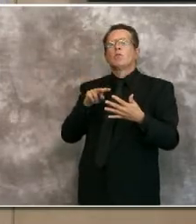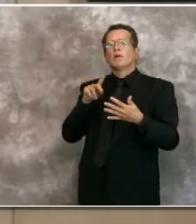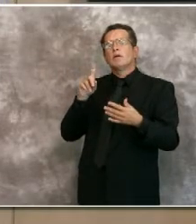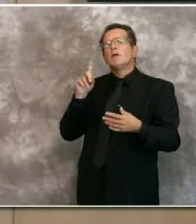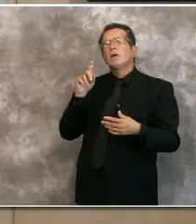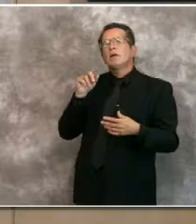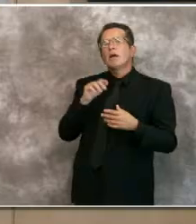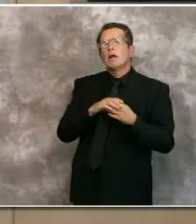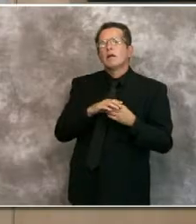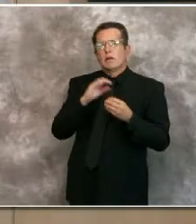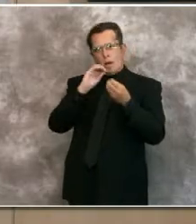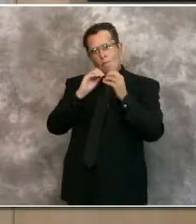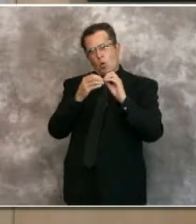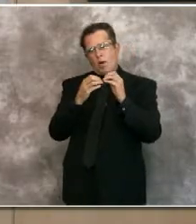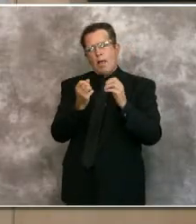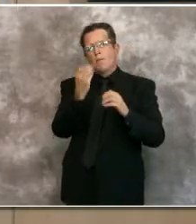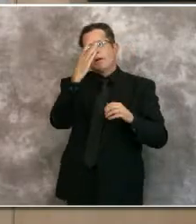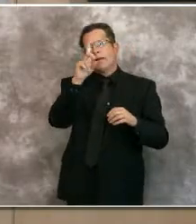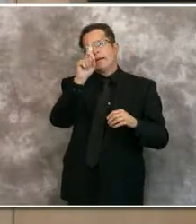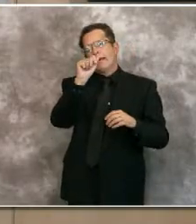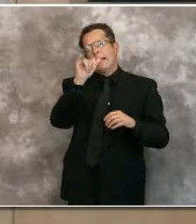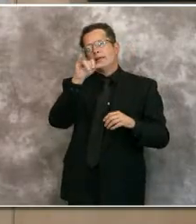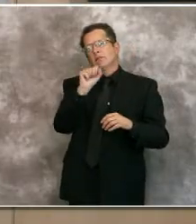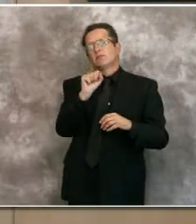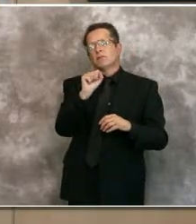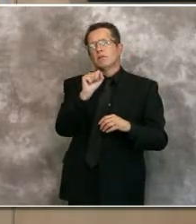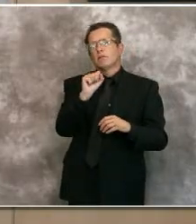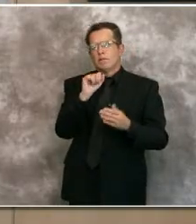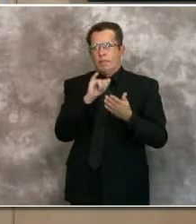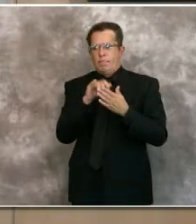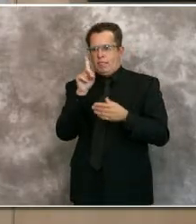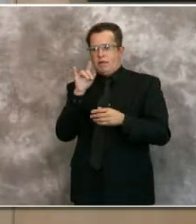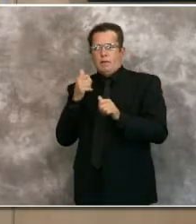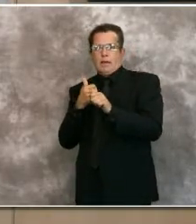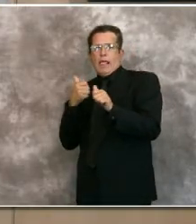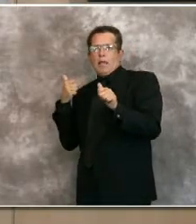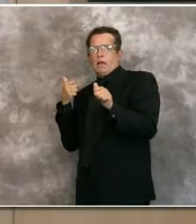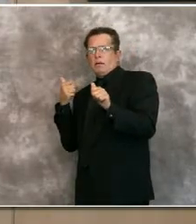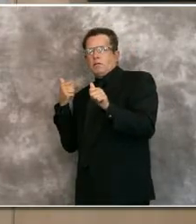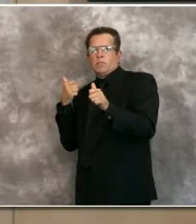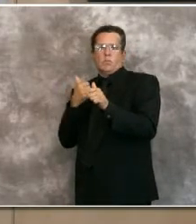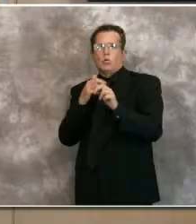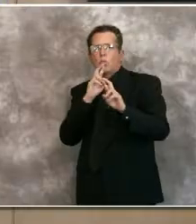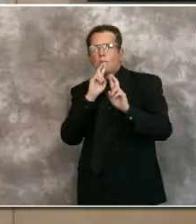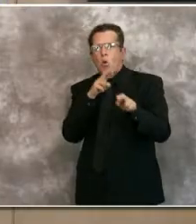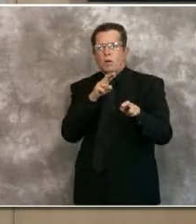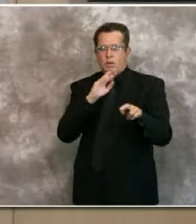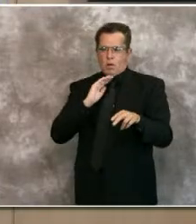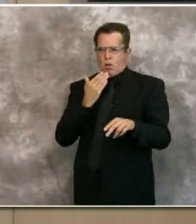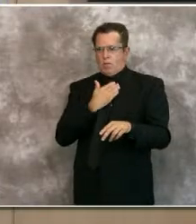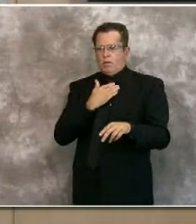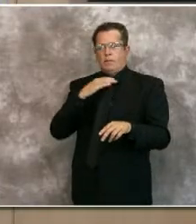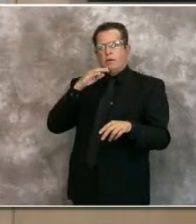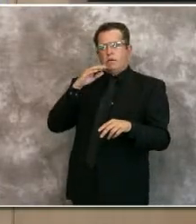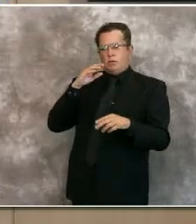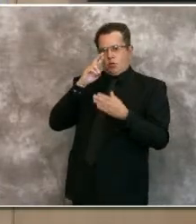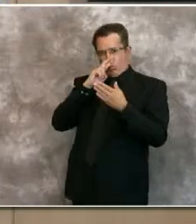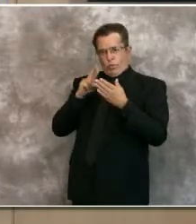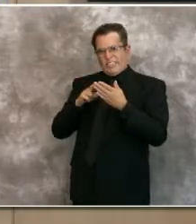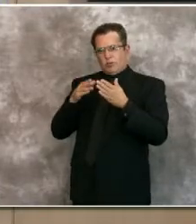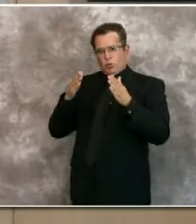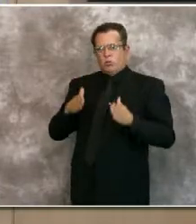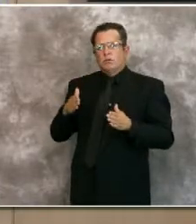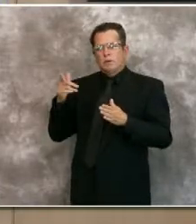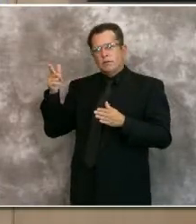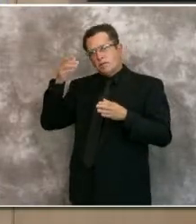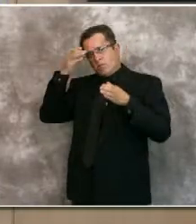actual number of days that they were delayed. Our epidemiologists, of course, when they get a positive test,